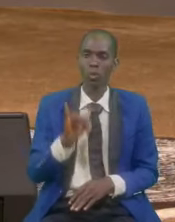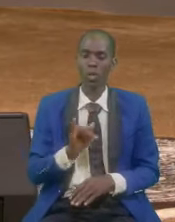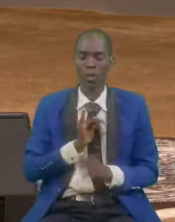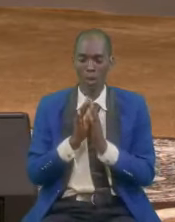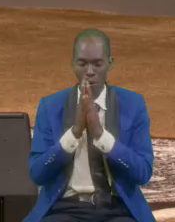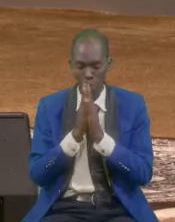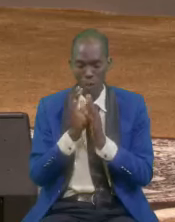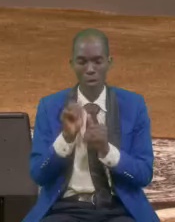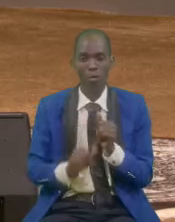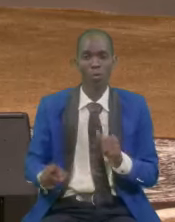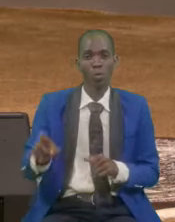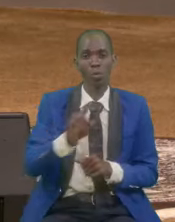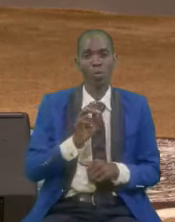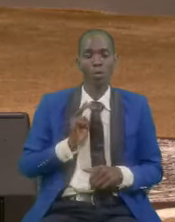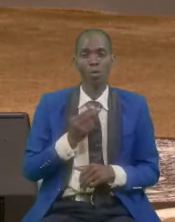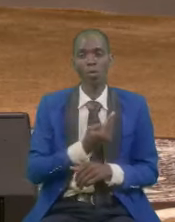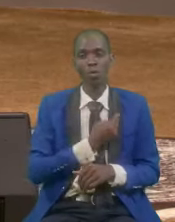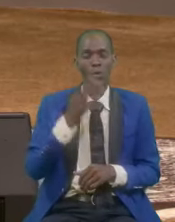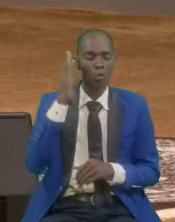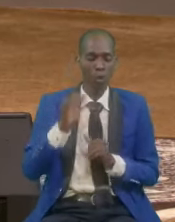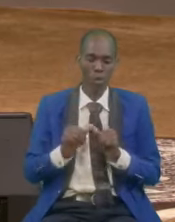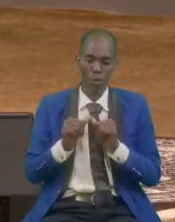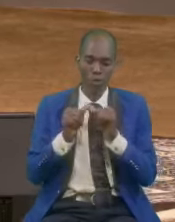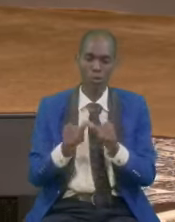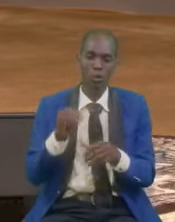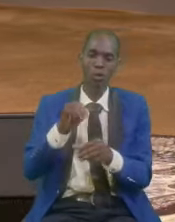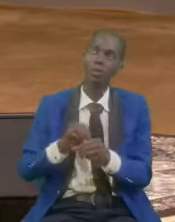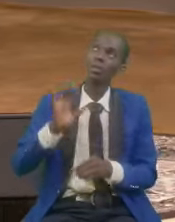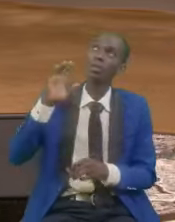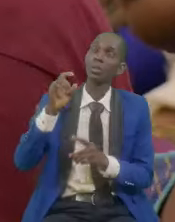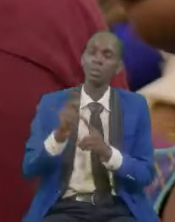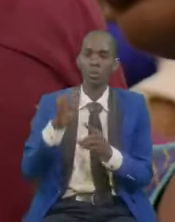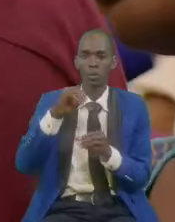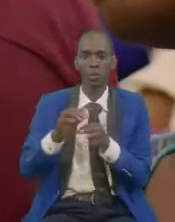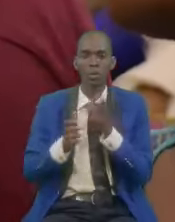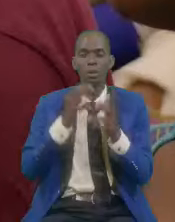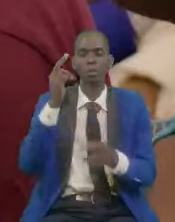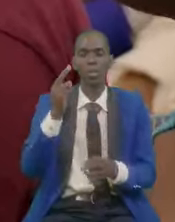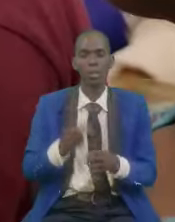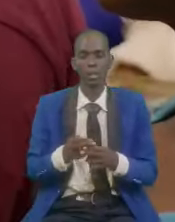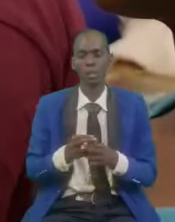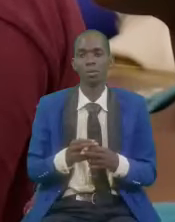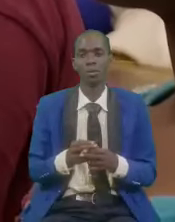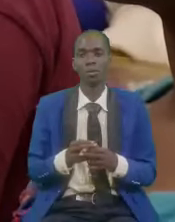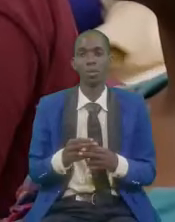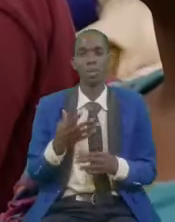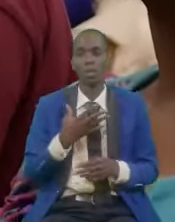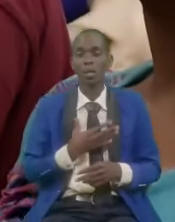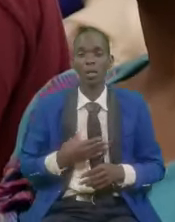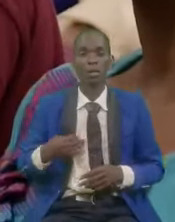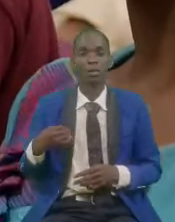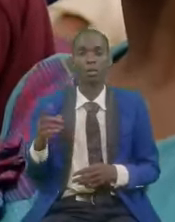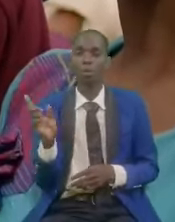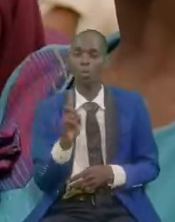one of us will continue in his word in Jesus' name. And where we'll